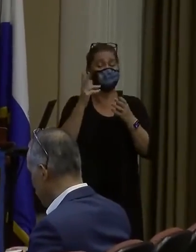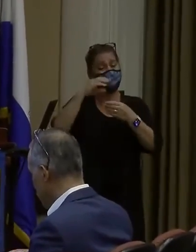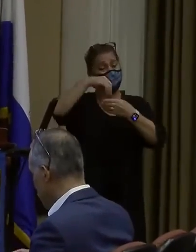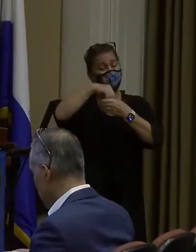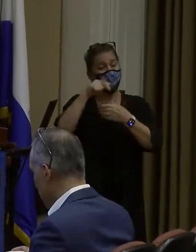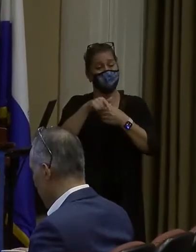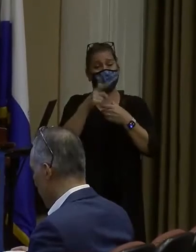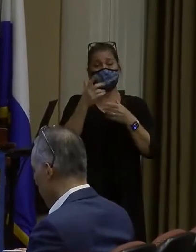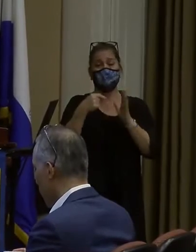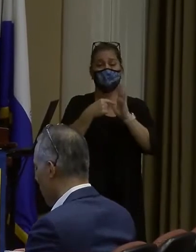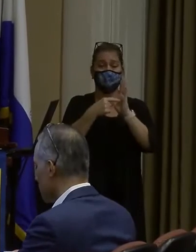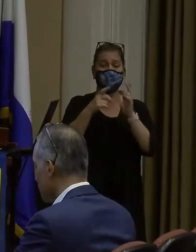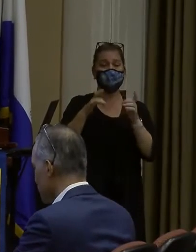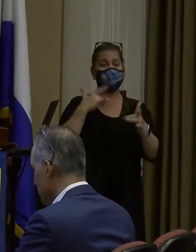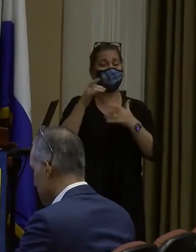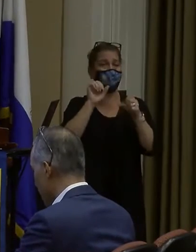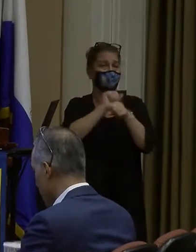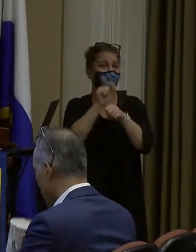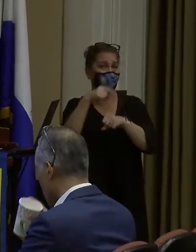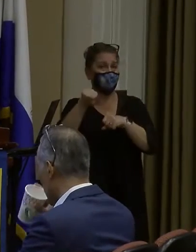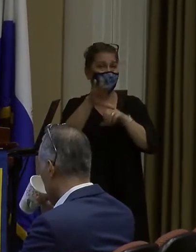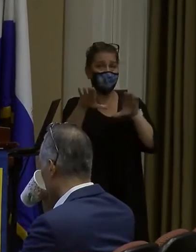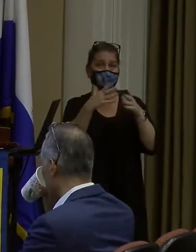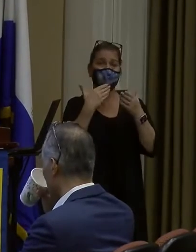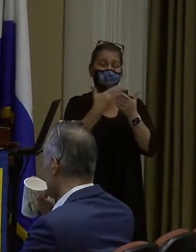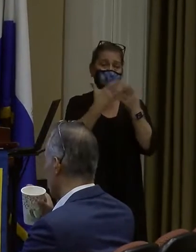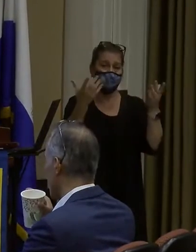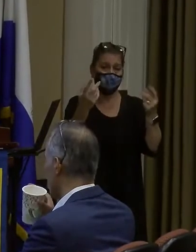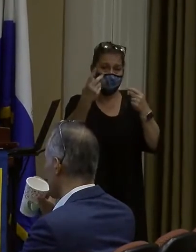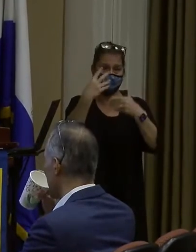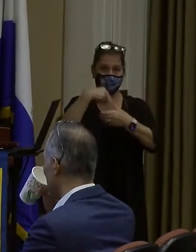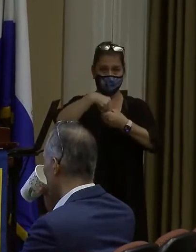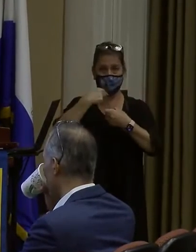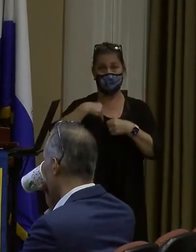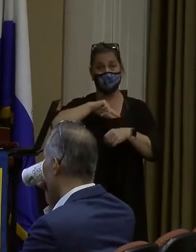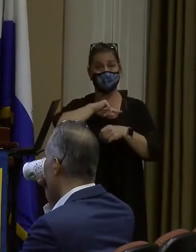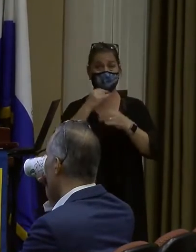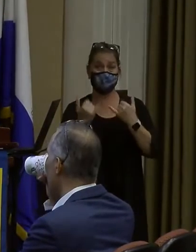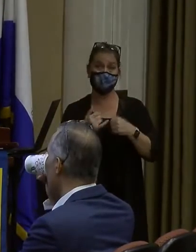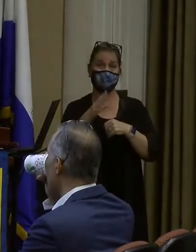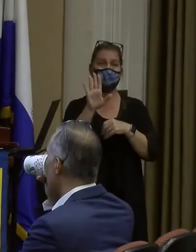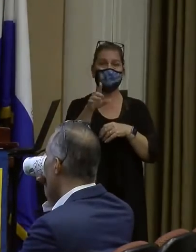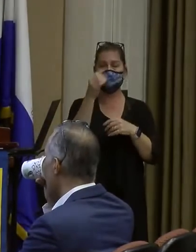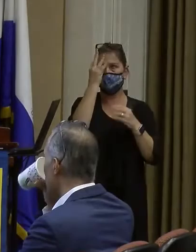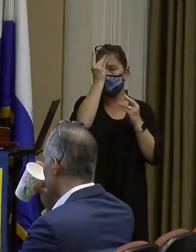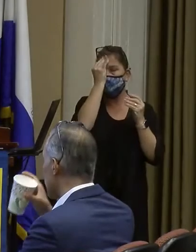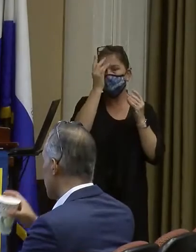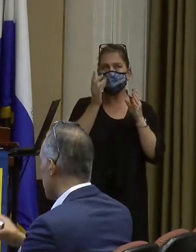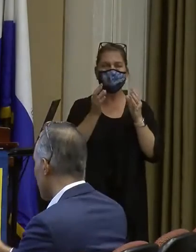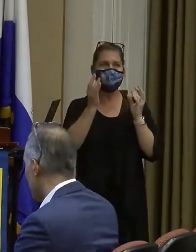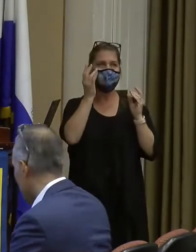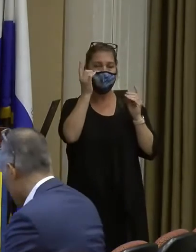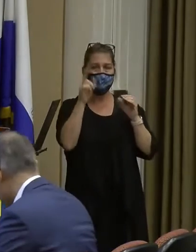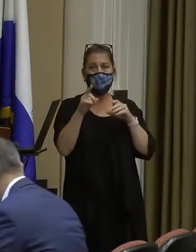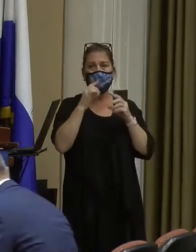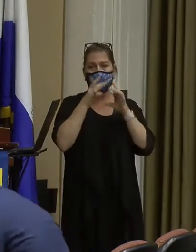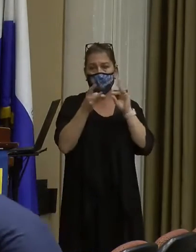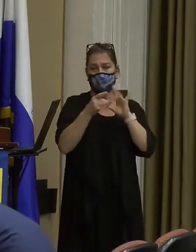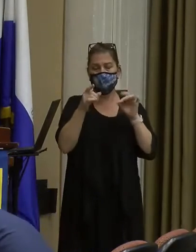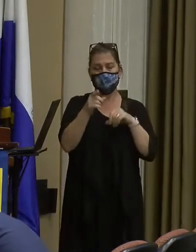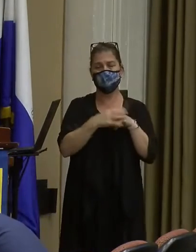glimpse into the exciting work they're doing, and thank you so much, Mr. Dawes, for your remarks, your thought-provoking